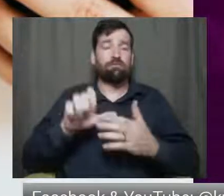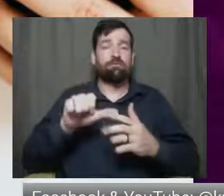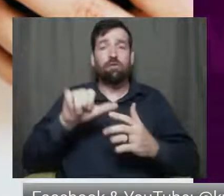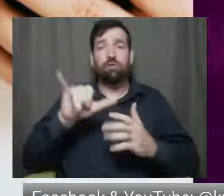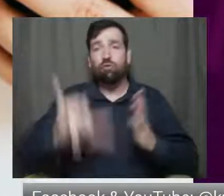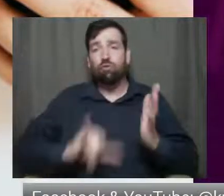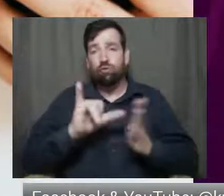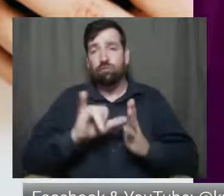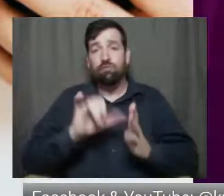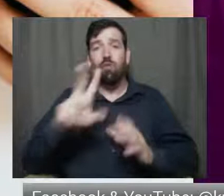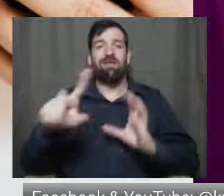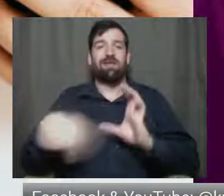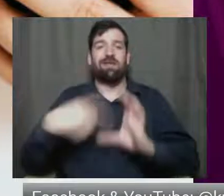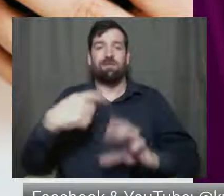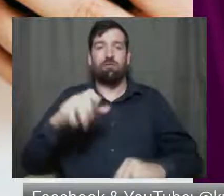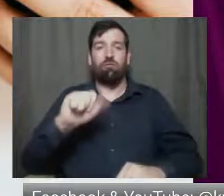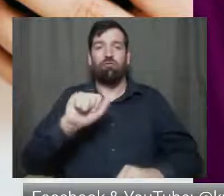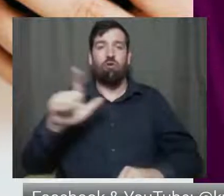email us at